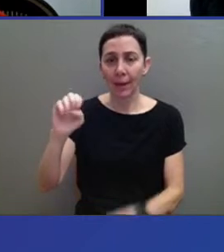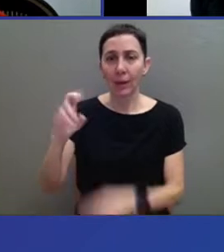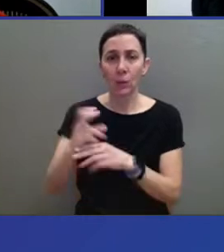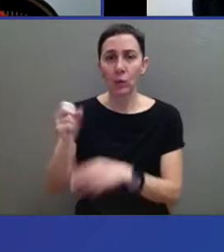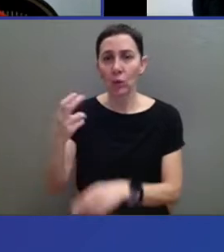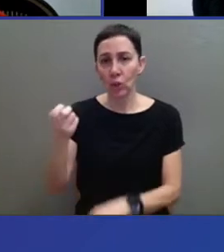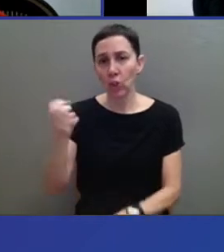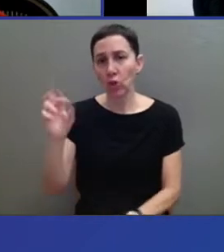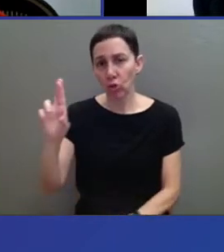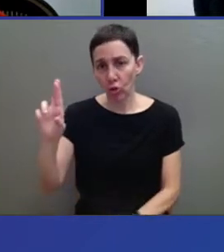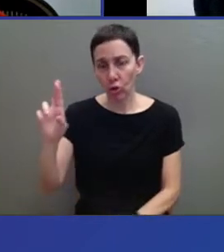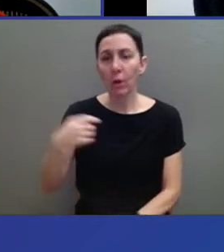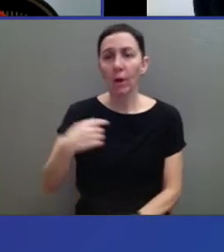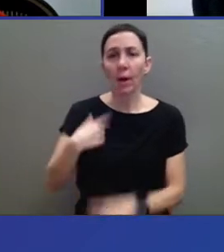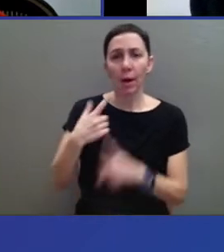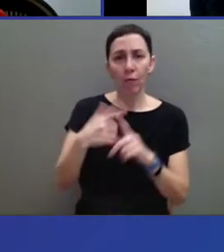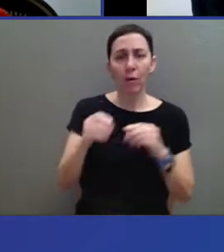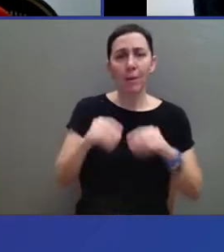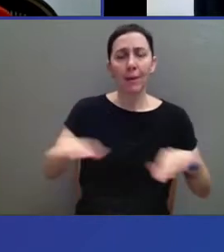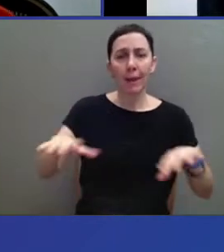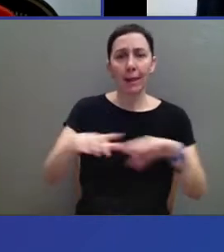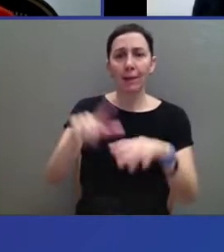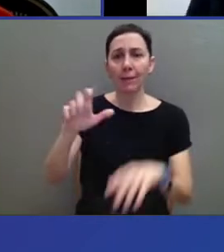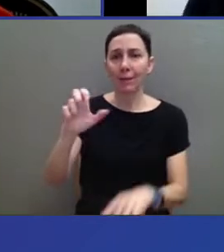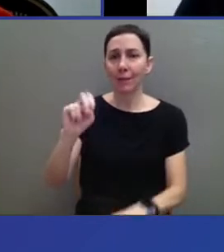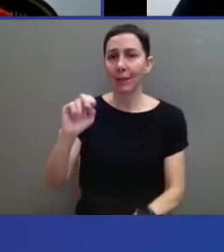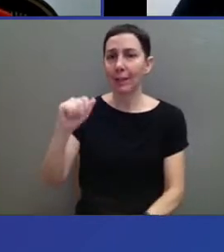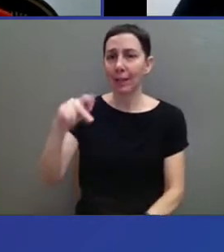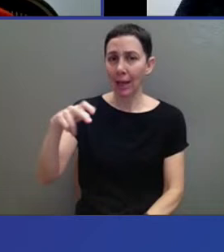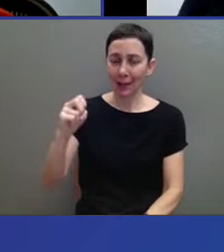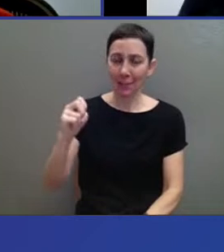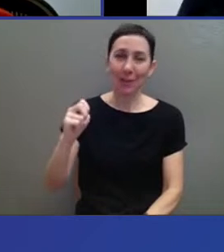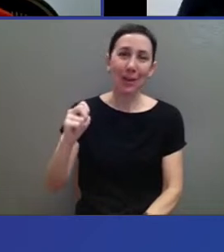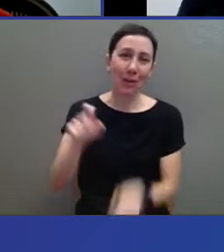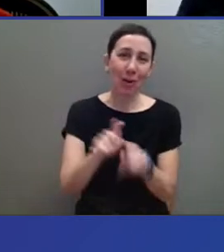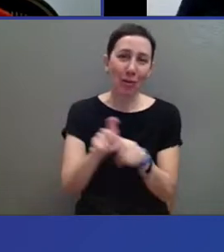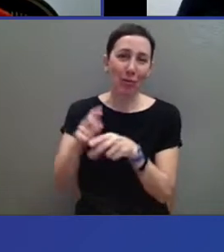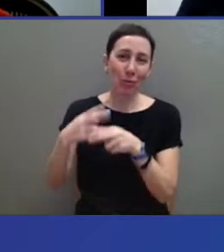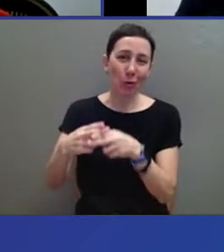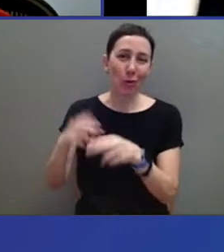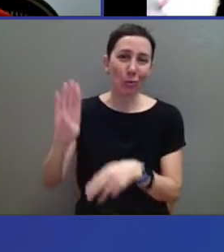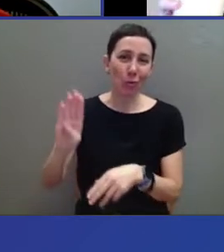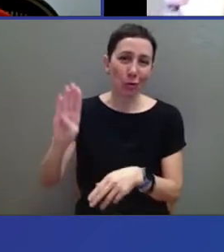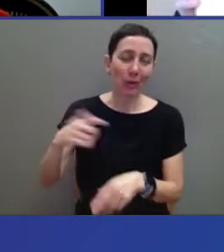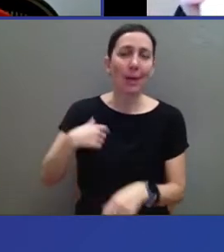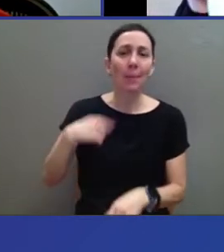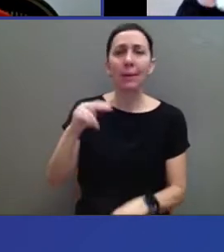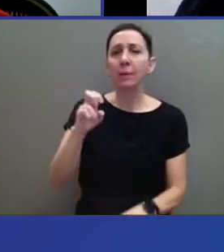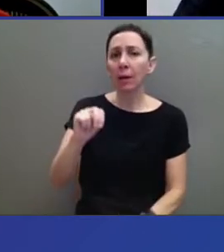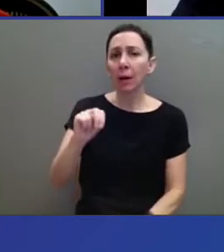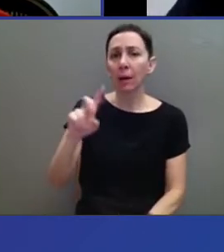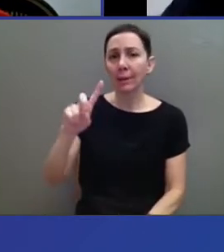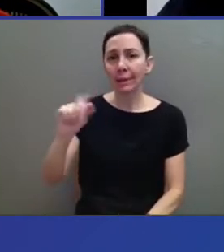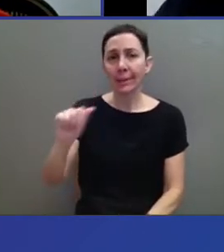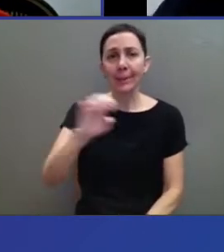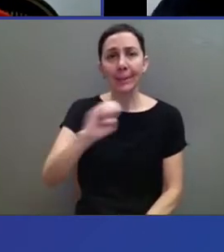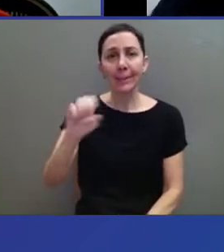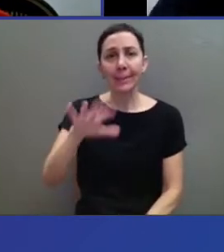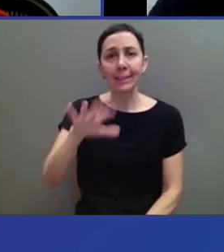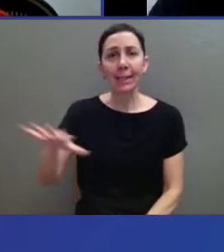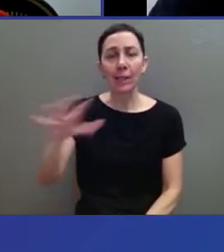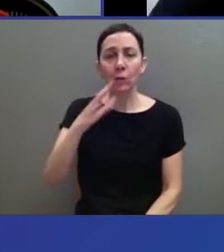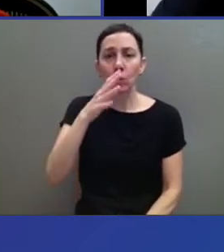Lenape, also known as Brooklyn. I am a non-disabled East Asian woman of Korean